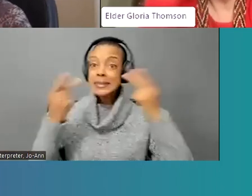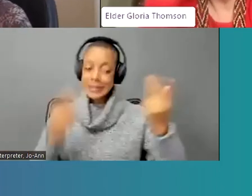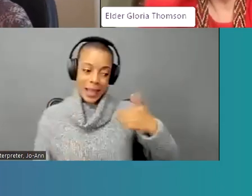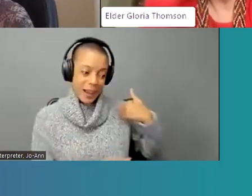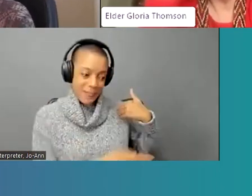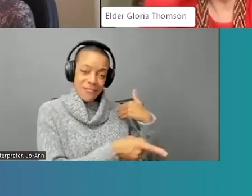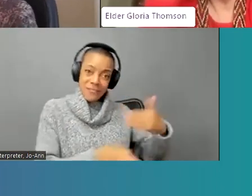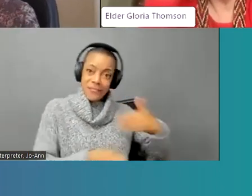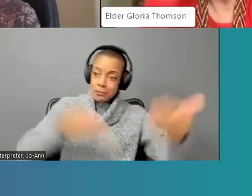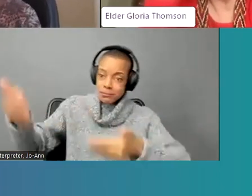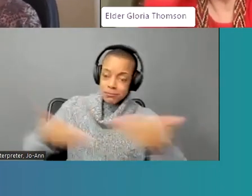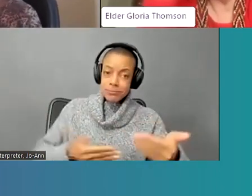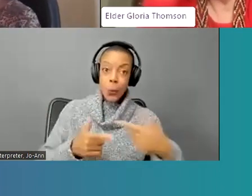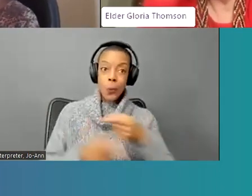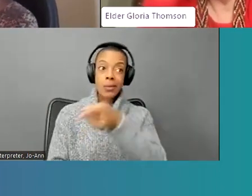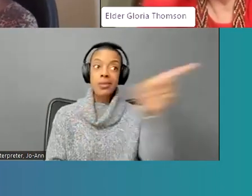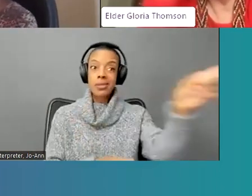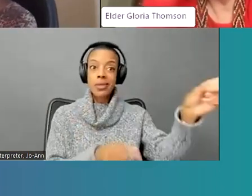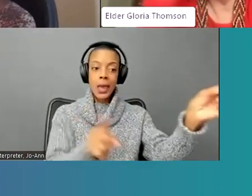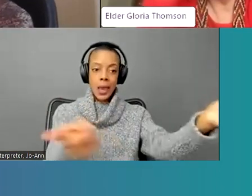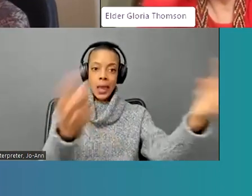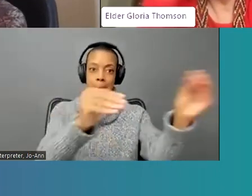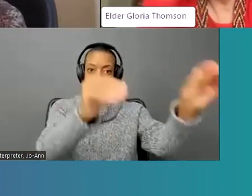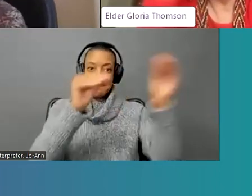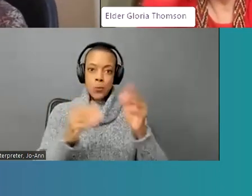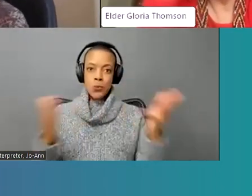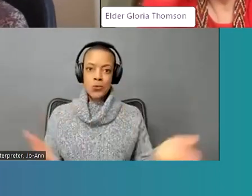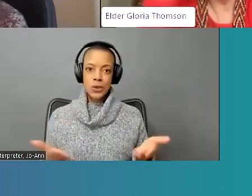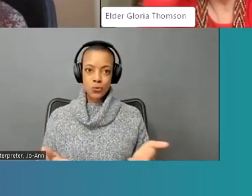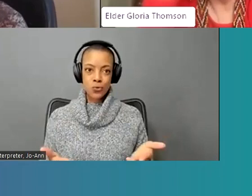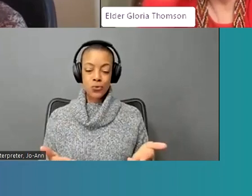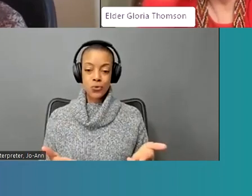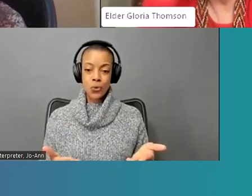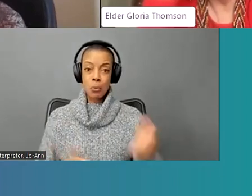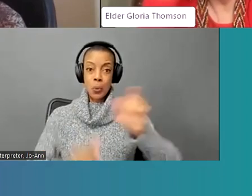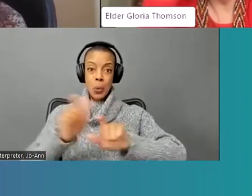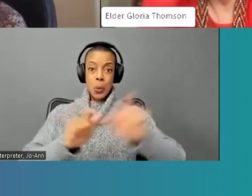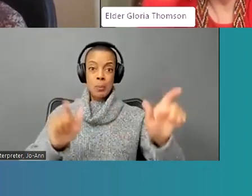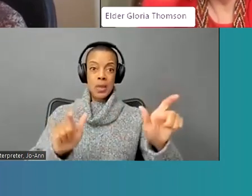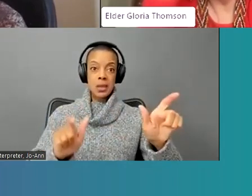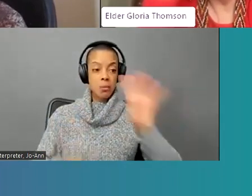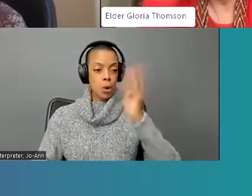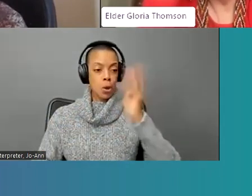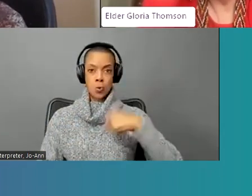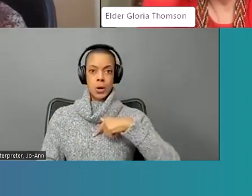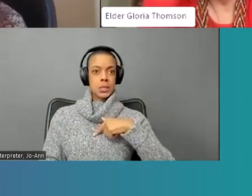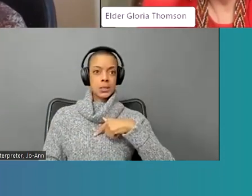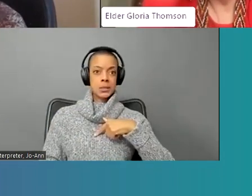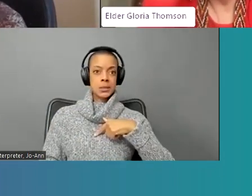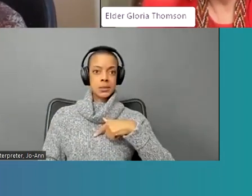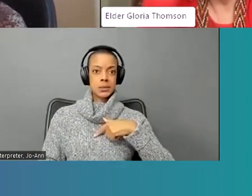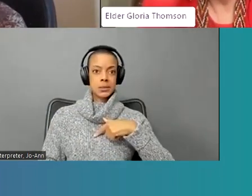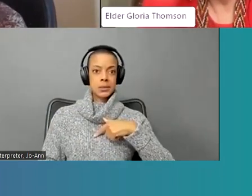into this country. Was negated, you know, it wasn't beneficial. There was no need